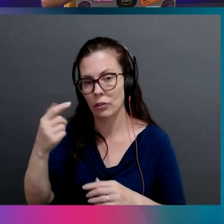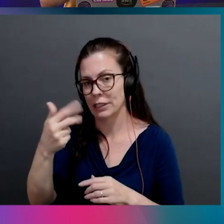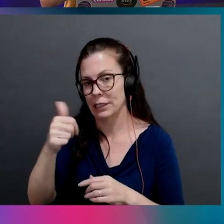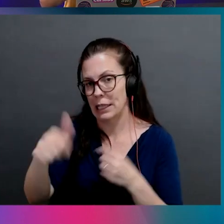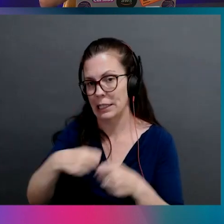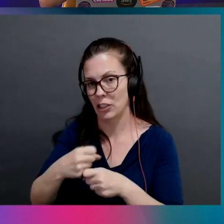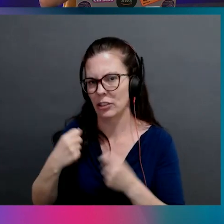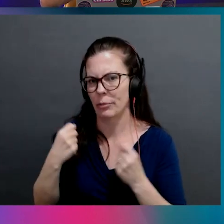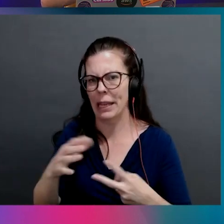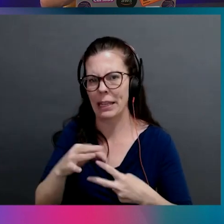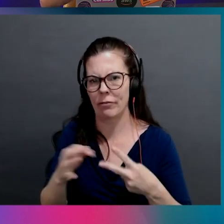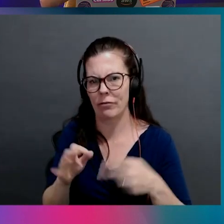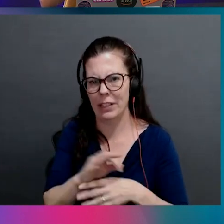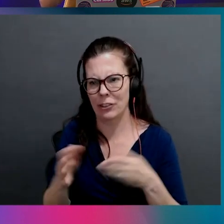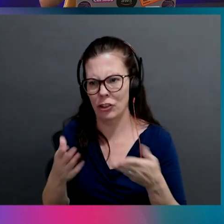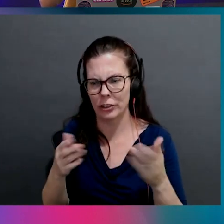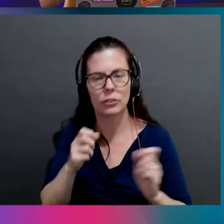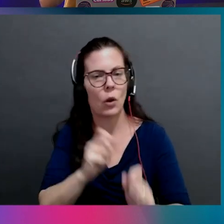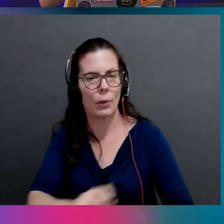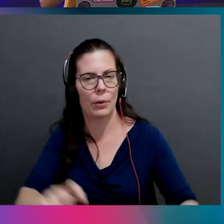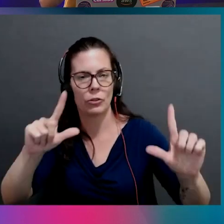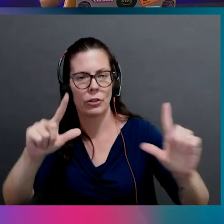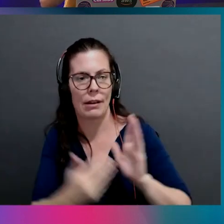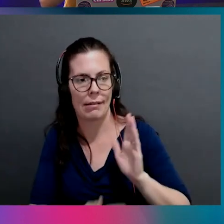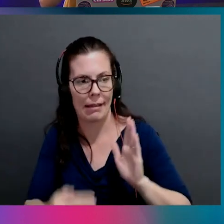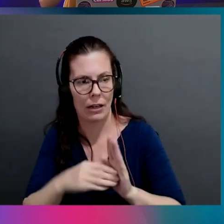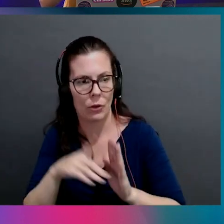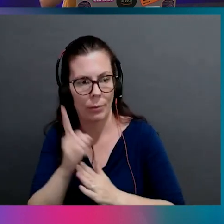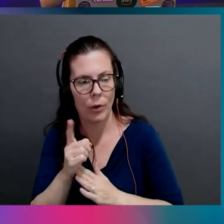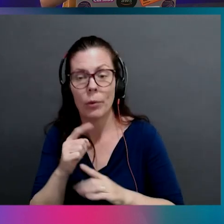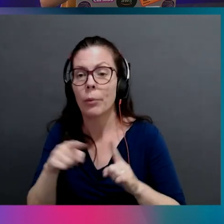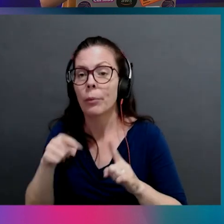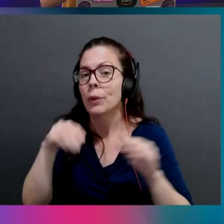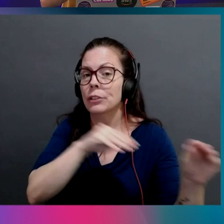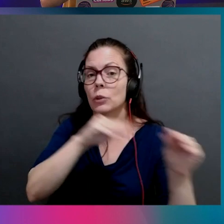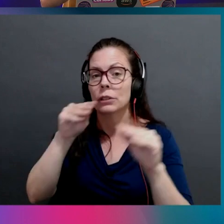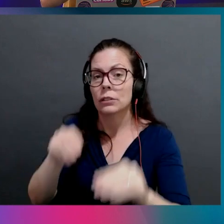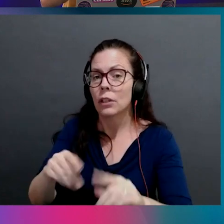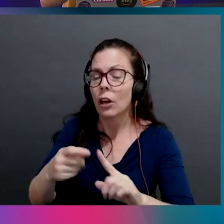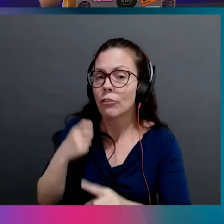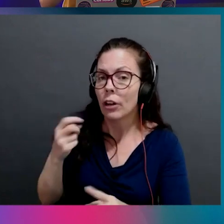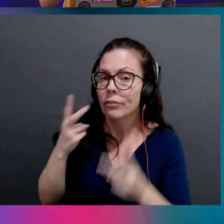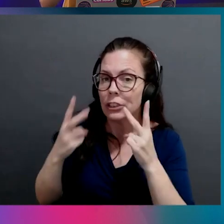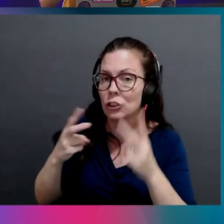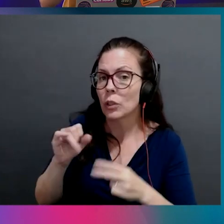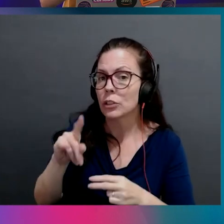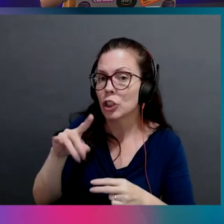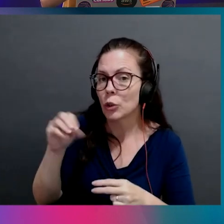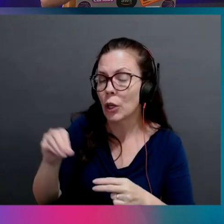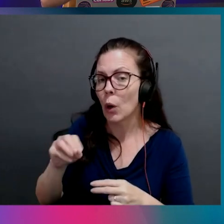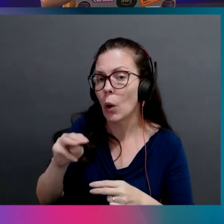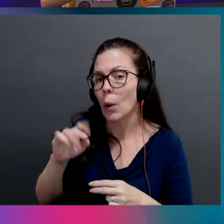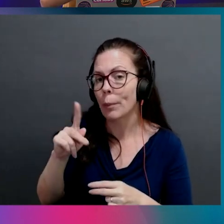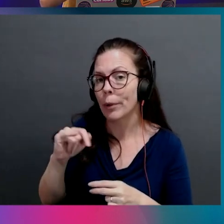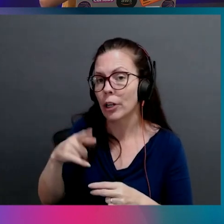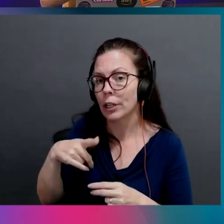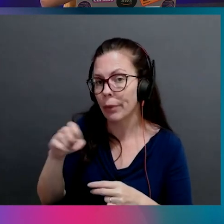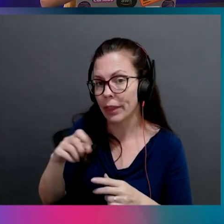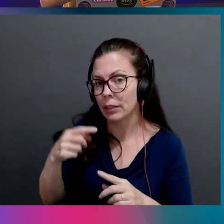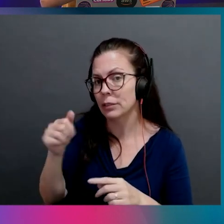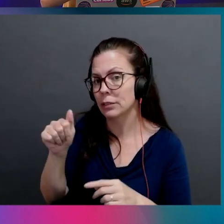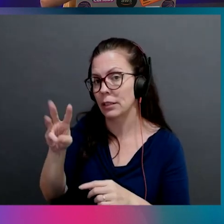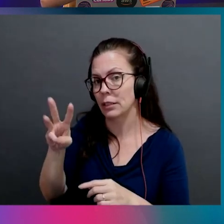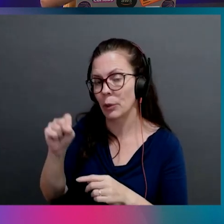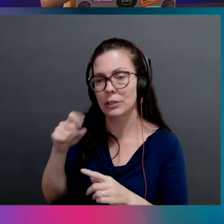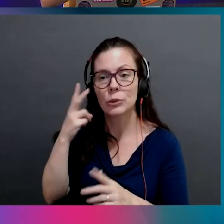going to come back to this screen in a moment, but when you install it, and you install it from the Visual Studio Marketplace, just look for AWS, you'll see this entry. You'll also